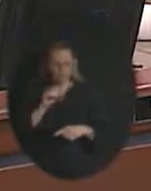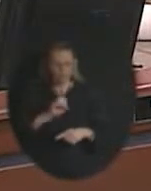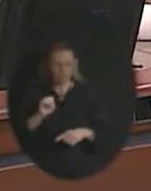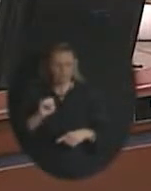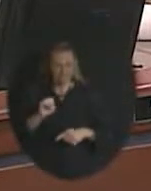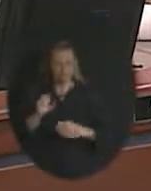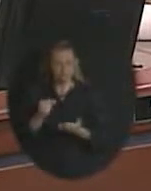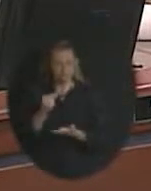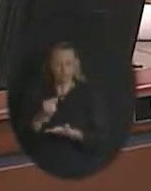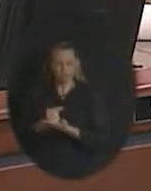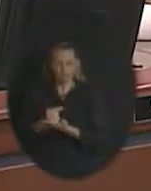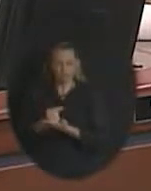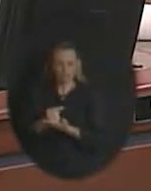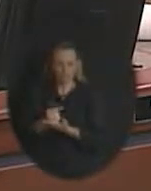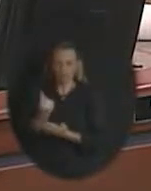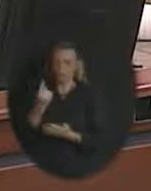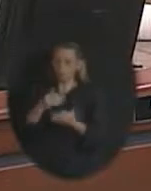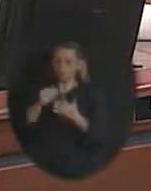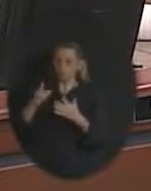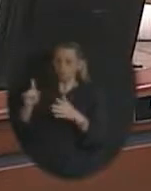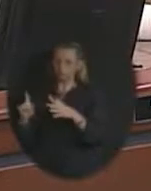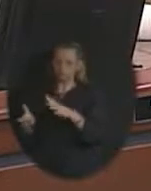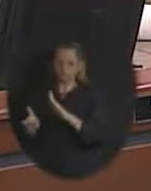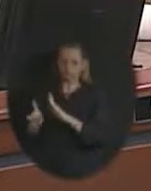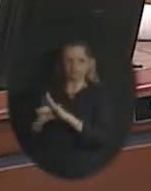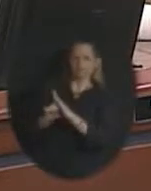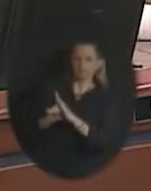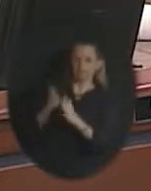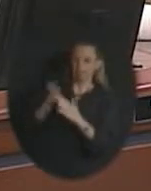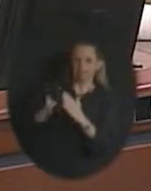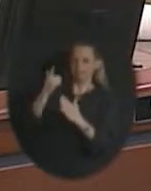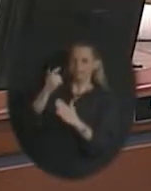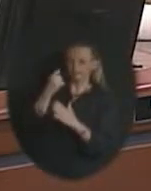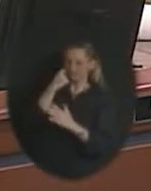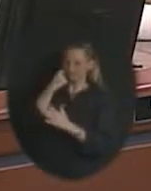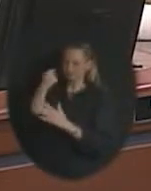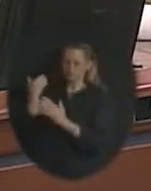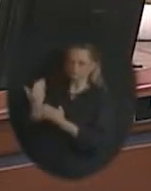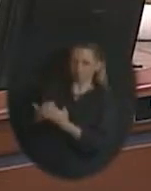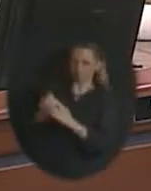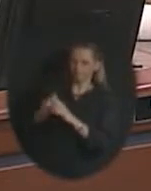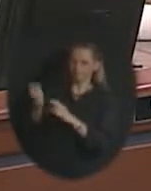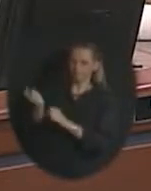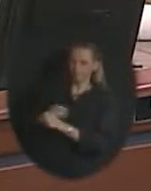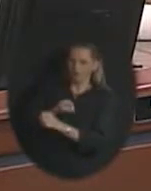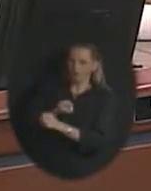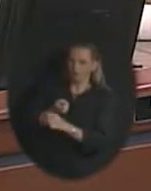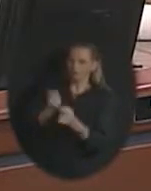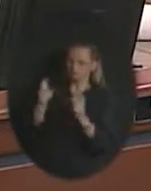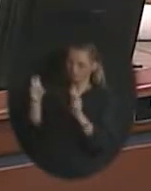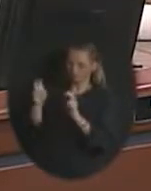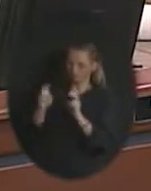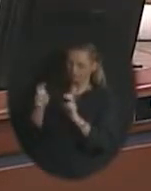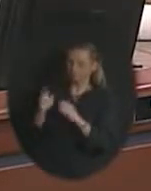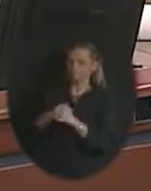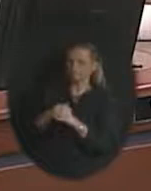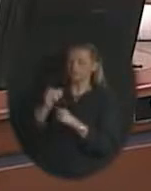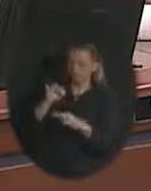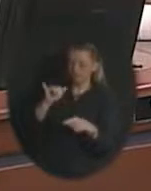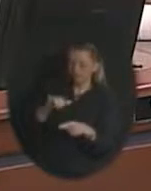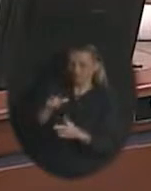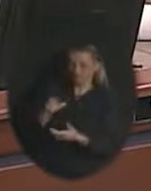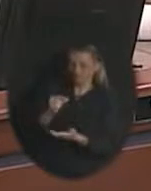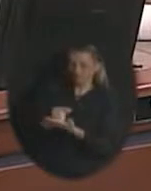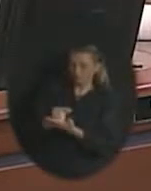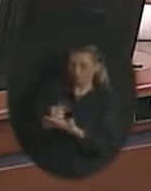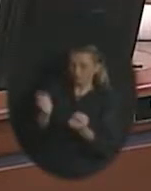they had a student slip in right at the end because he, I think, came from a golf tournament. Sure, yeah. Mm-hmm. So if that graduation ceremony had been earlier in the day,